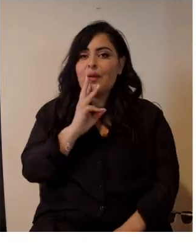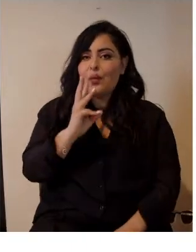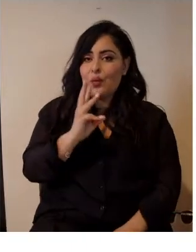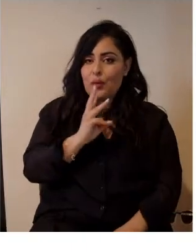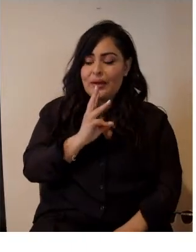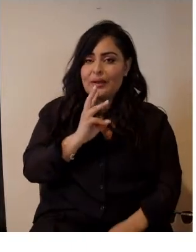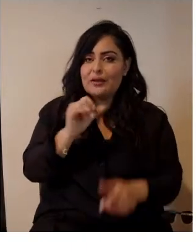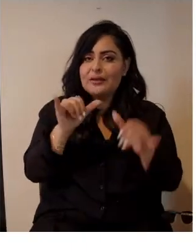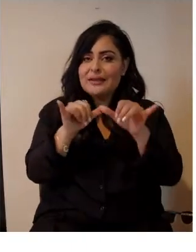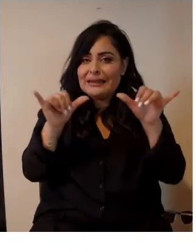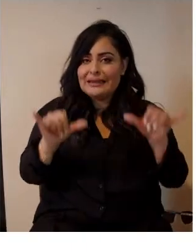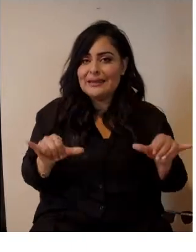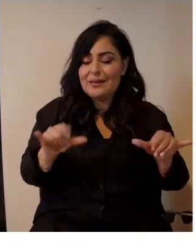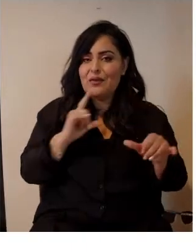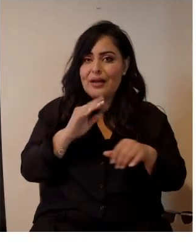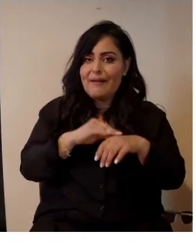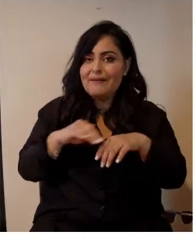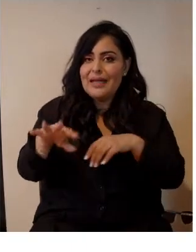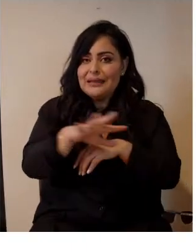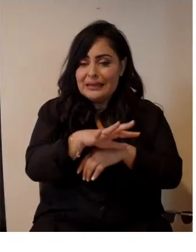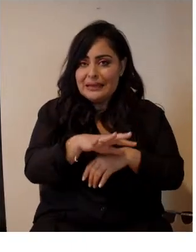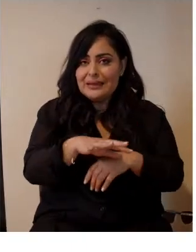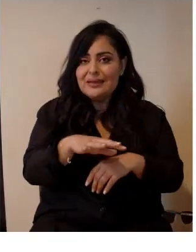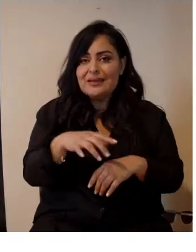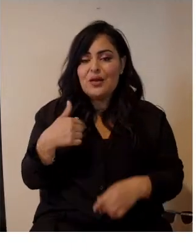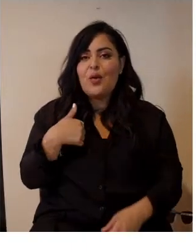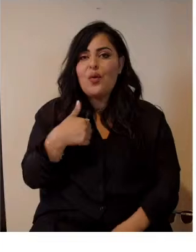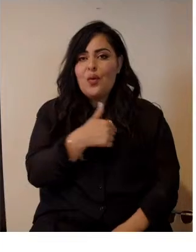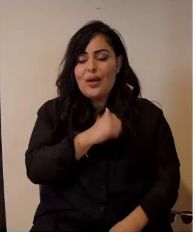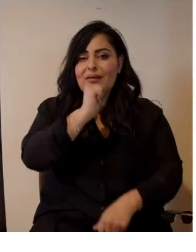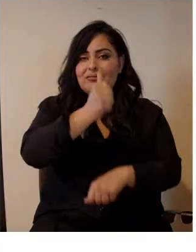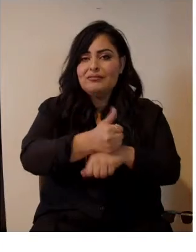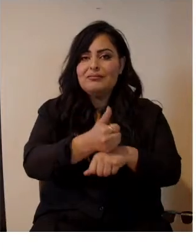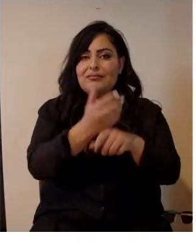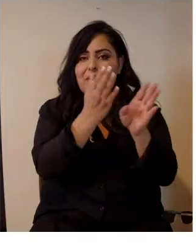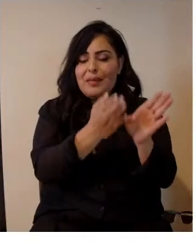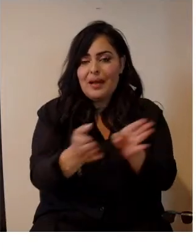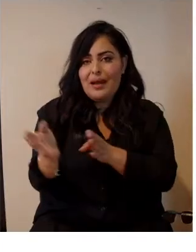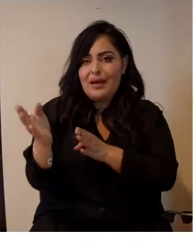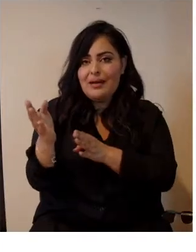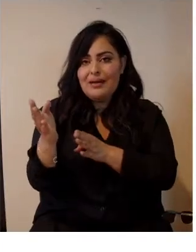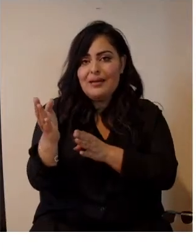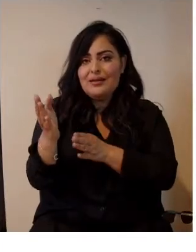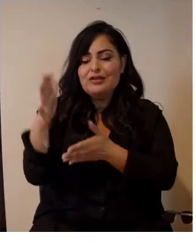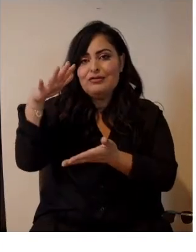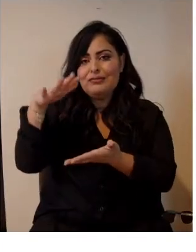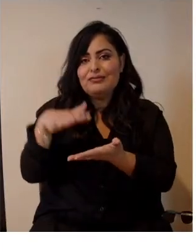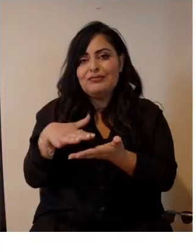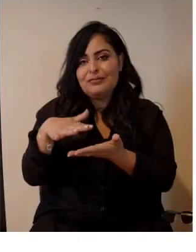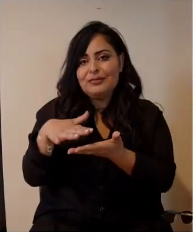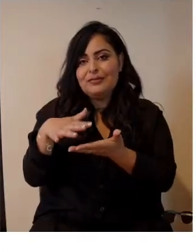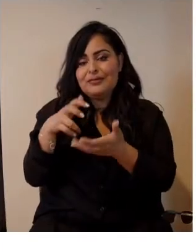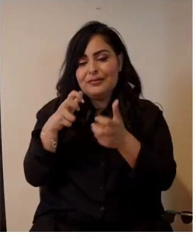affected. So we're actually we have had a plan implemented in order to mitigate that issue.